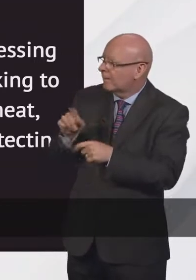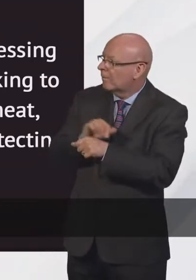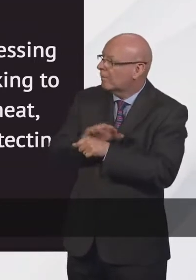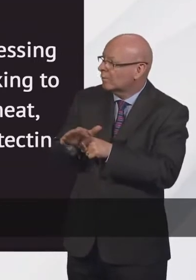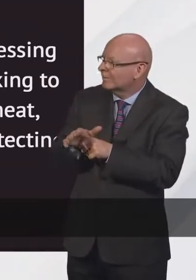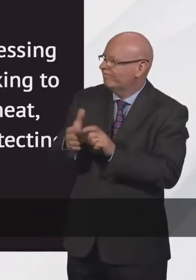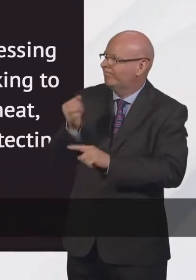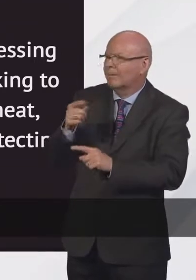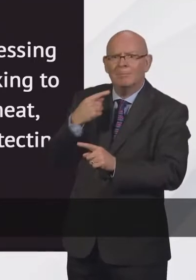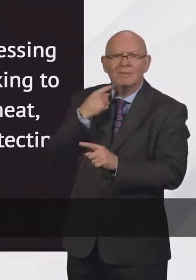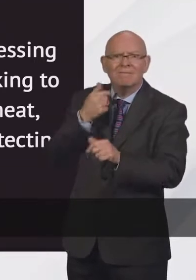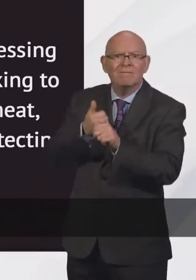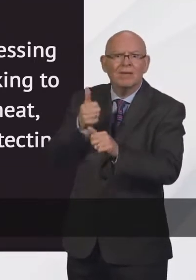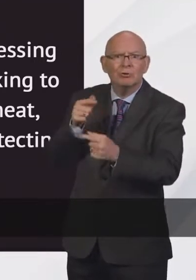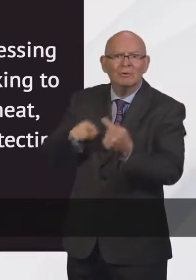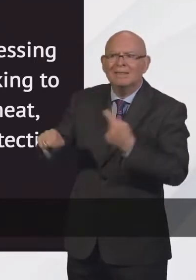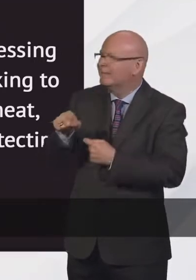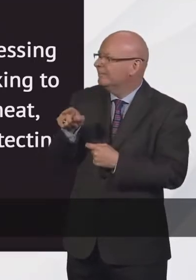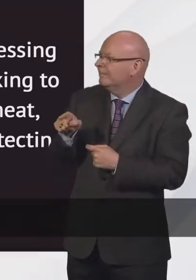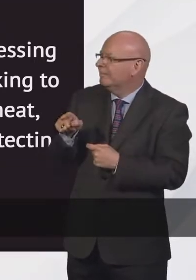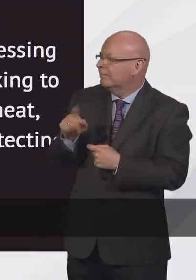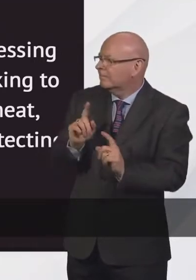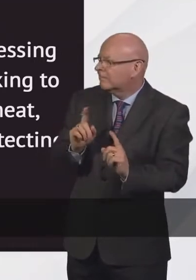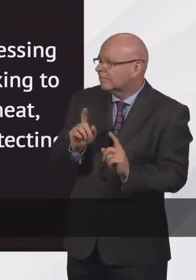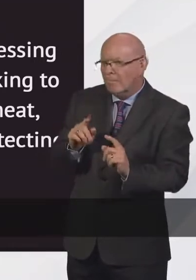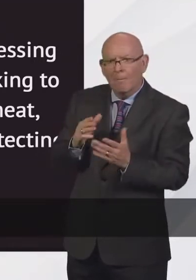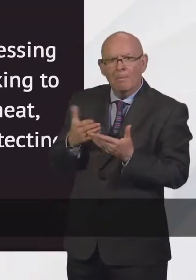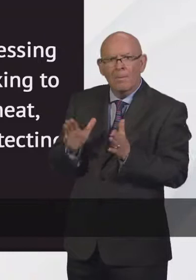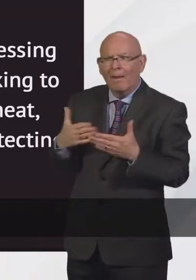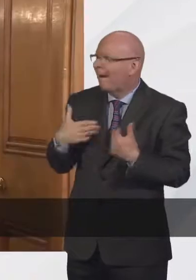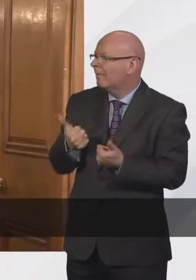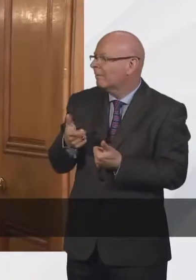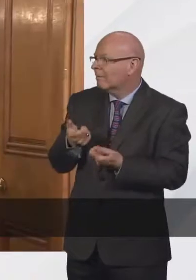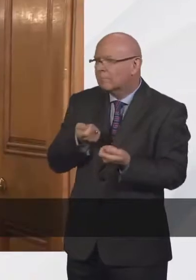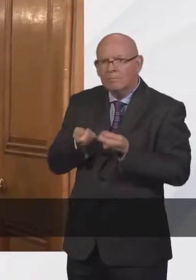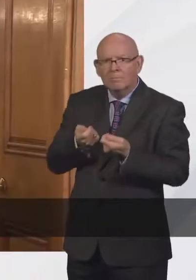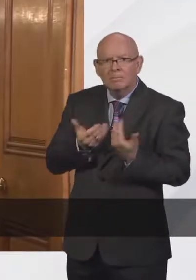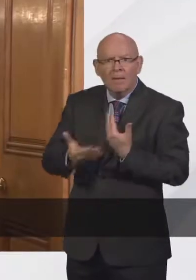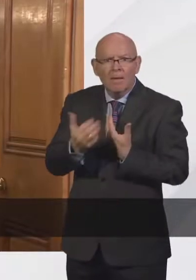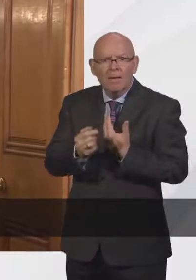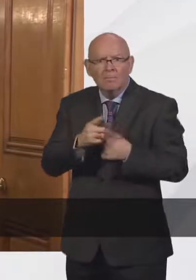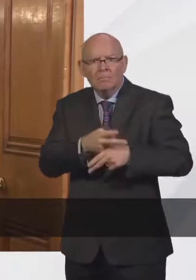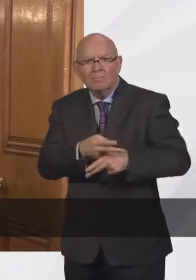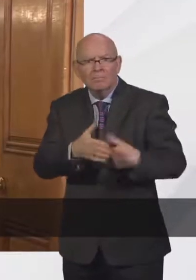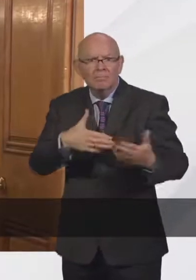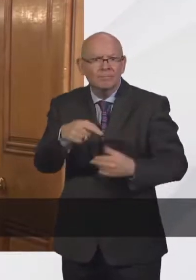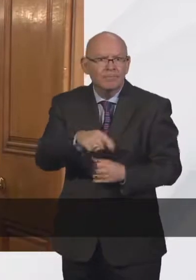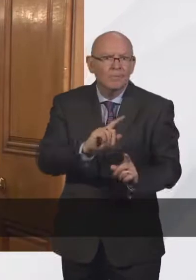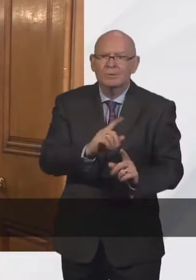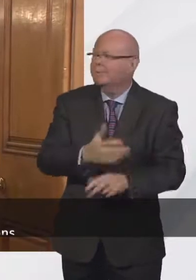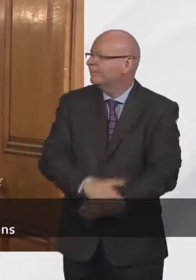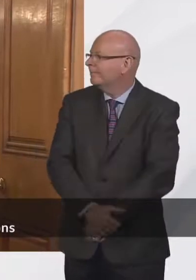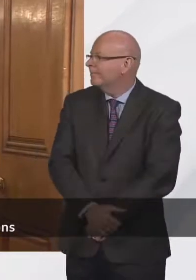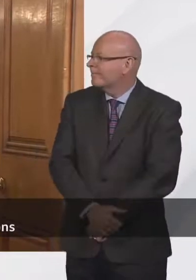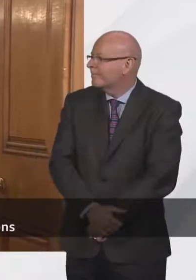why this is happening and protecting the production workers? Well, this is a very good question which has come up several times with